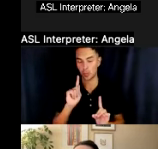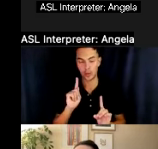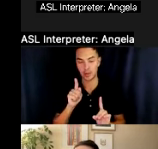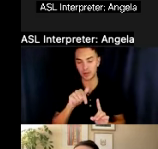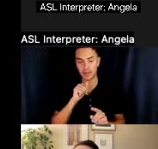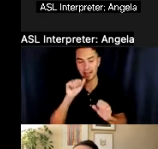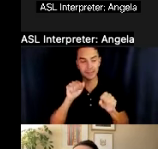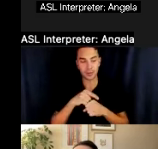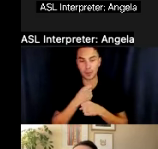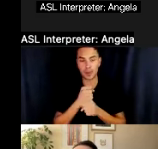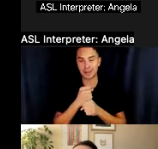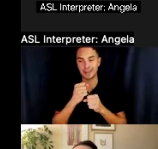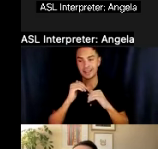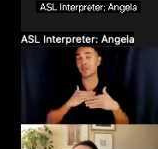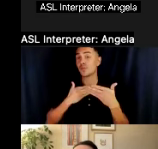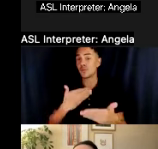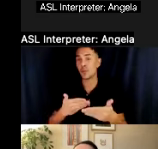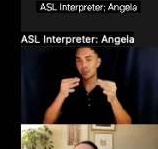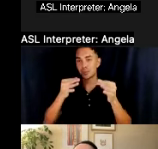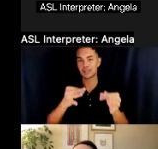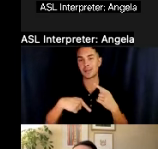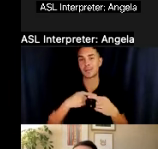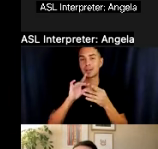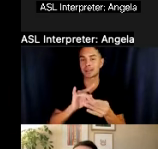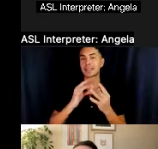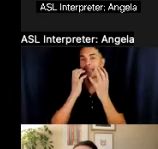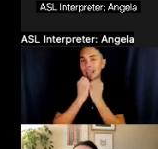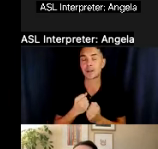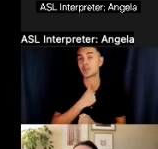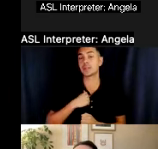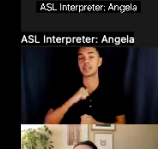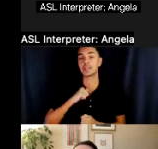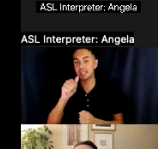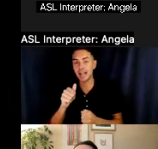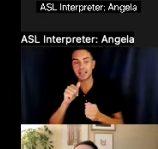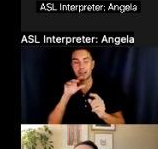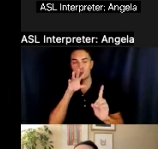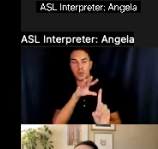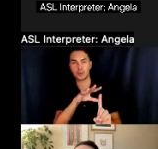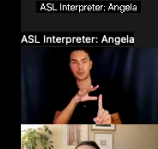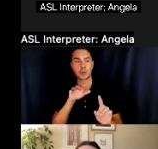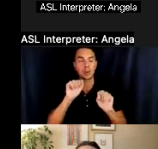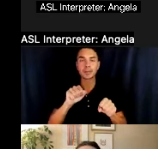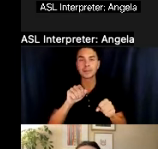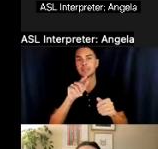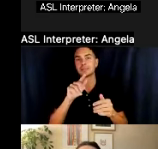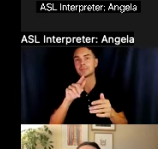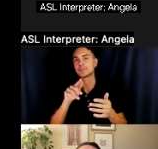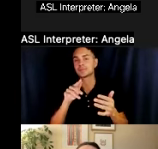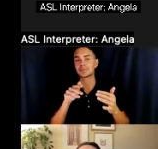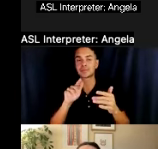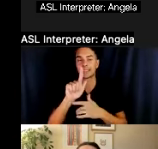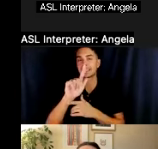make an informed decision about our care. We're also monitoring for perhaps lingering or acute